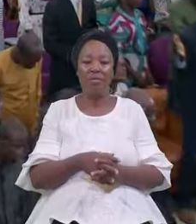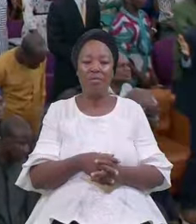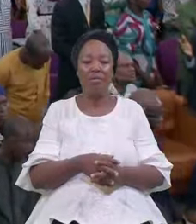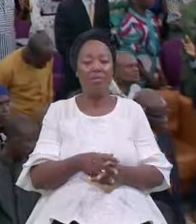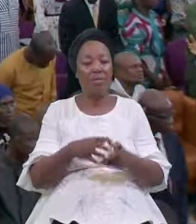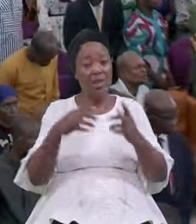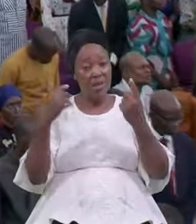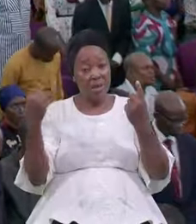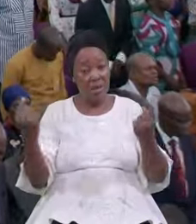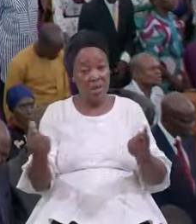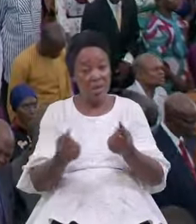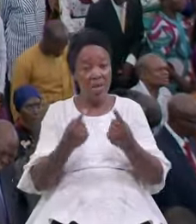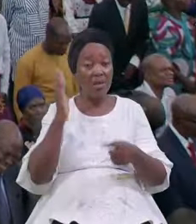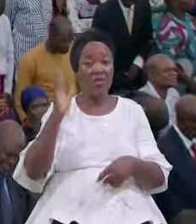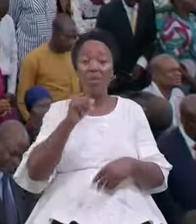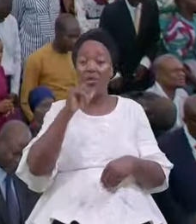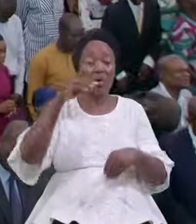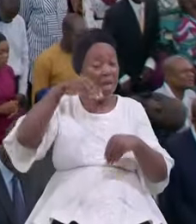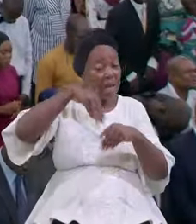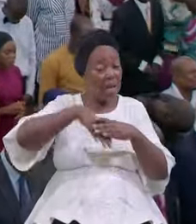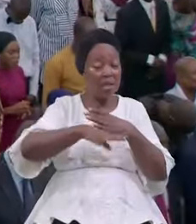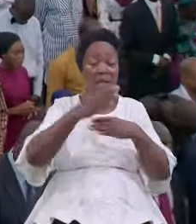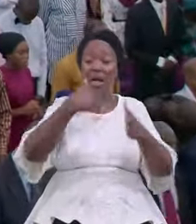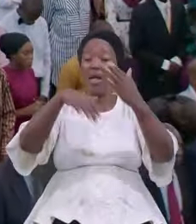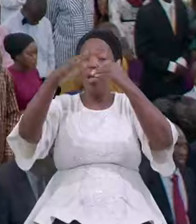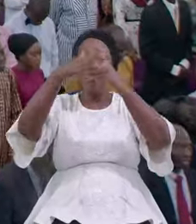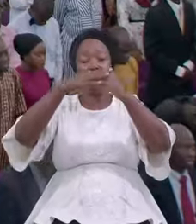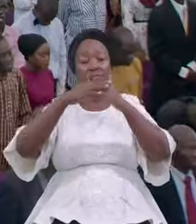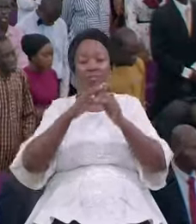Sin will not enter heaven.